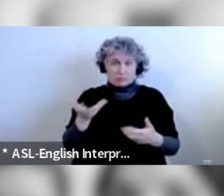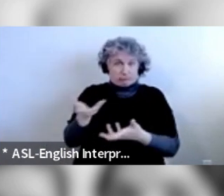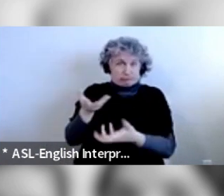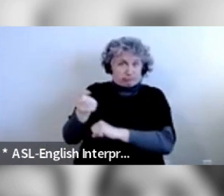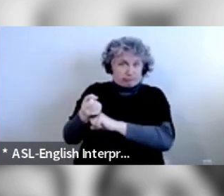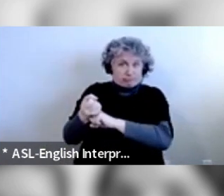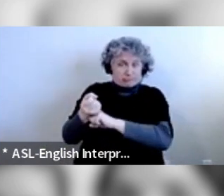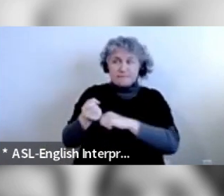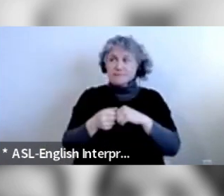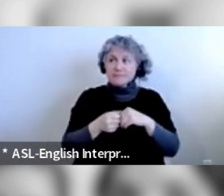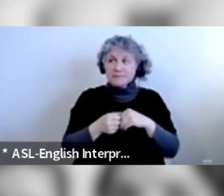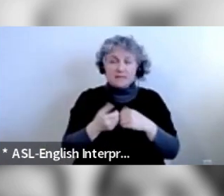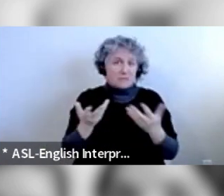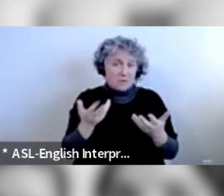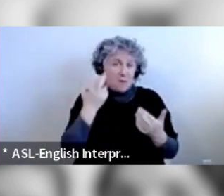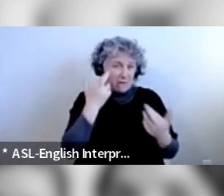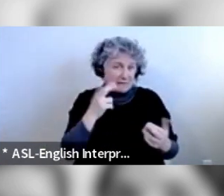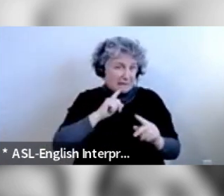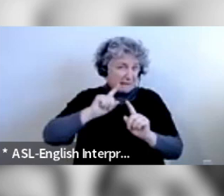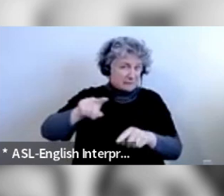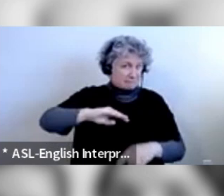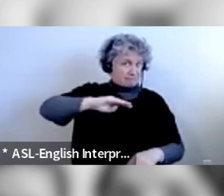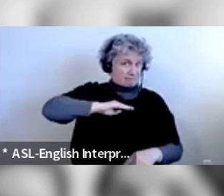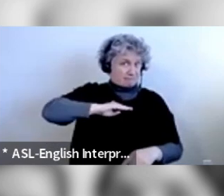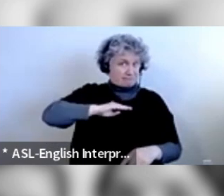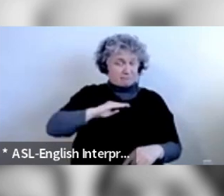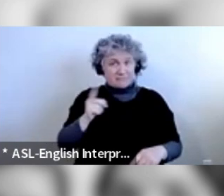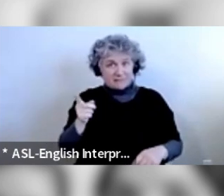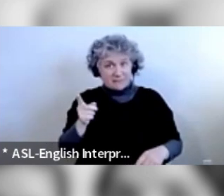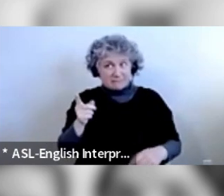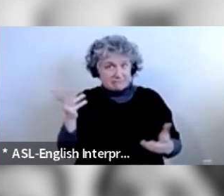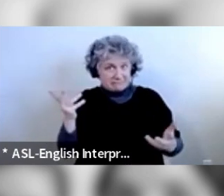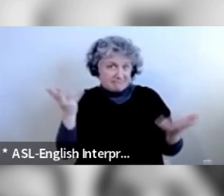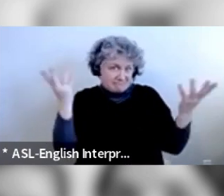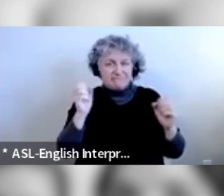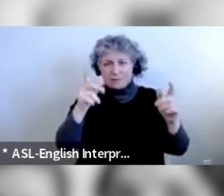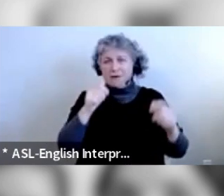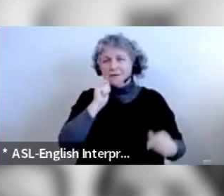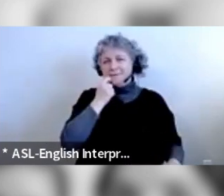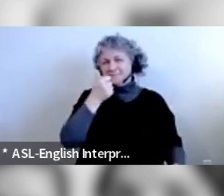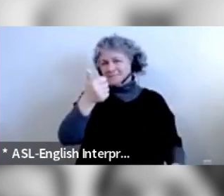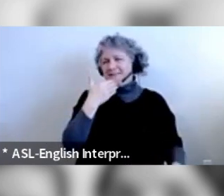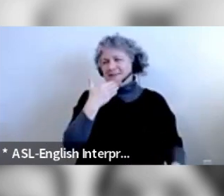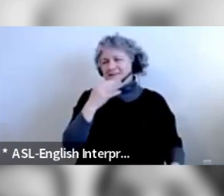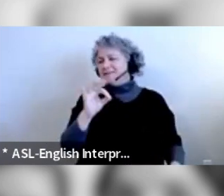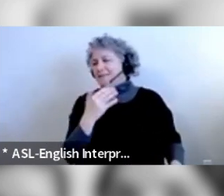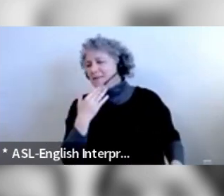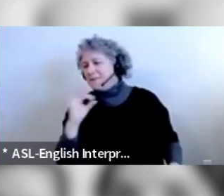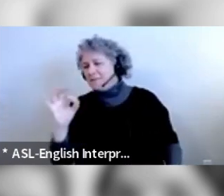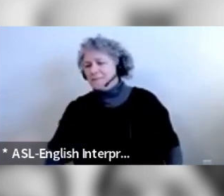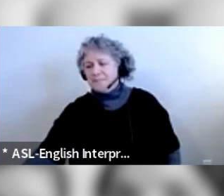that. So hopefully that answers your question. But yeah, okay, awesome. Thank you. Thanks, Joel.